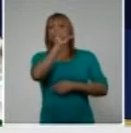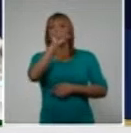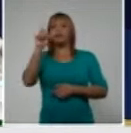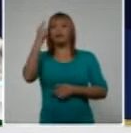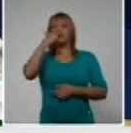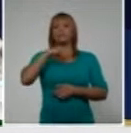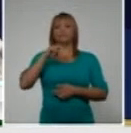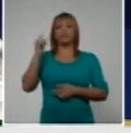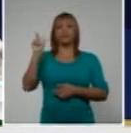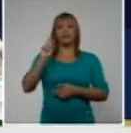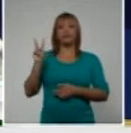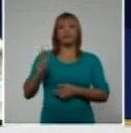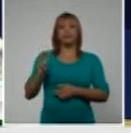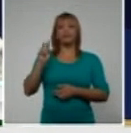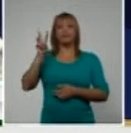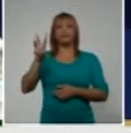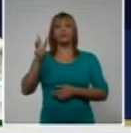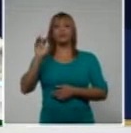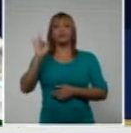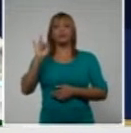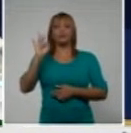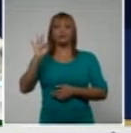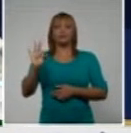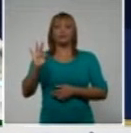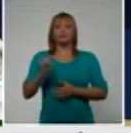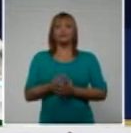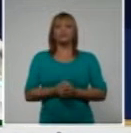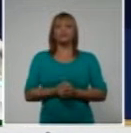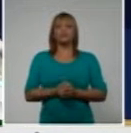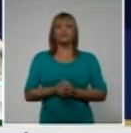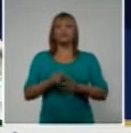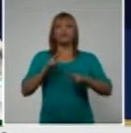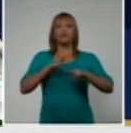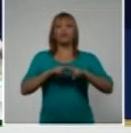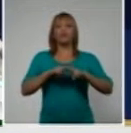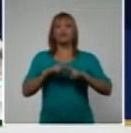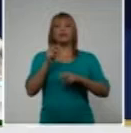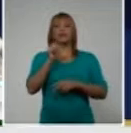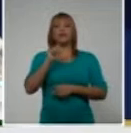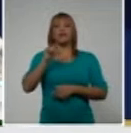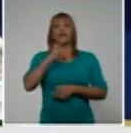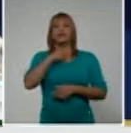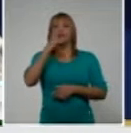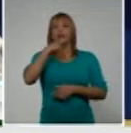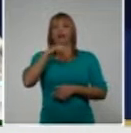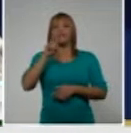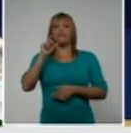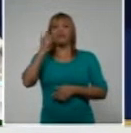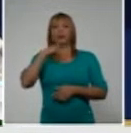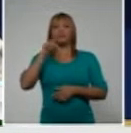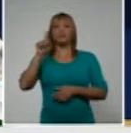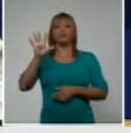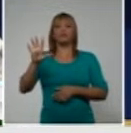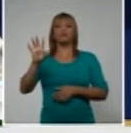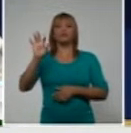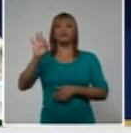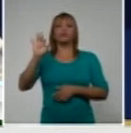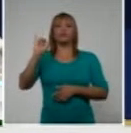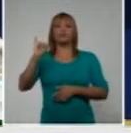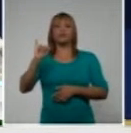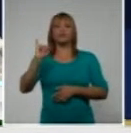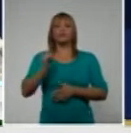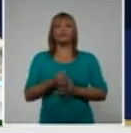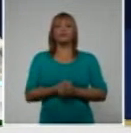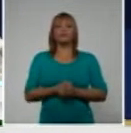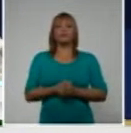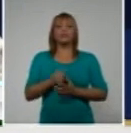Center, 146. At the Center for Molecular Immunology, 142. At Fructuoso Rodriguez